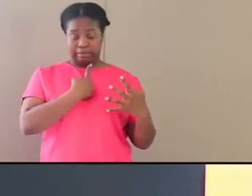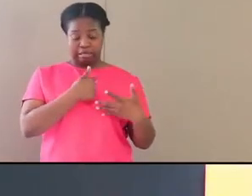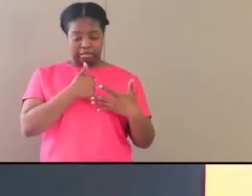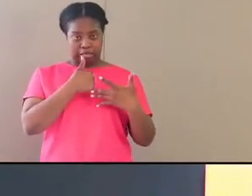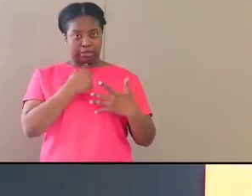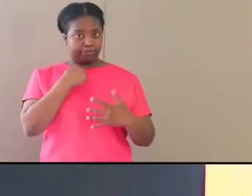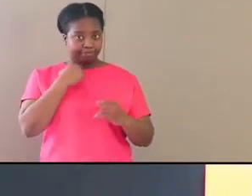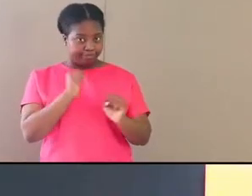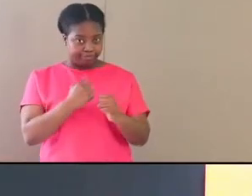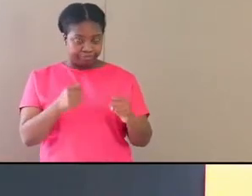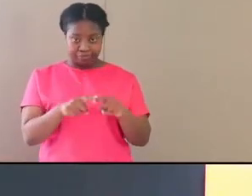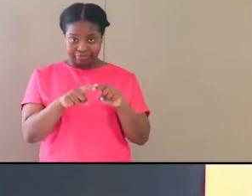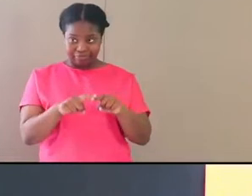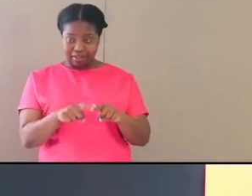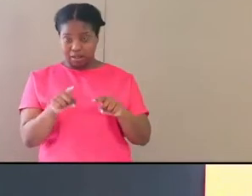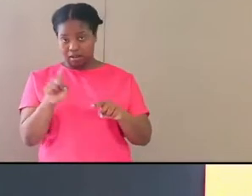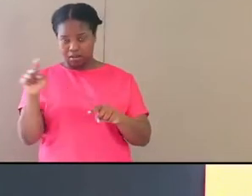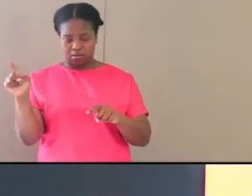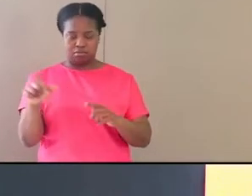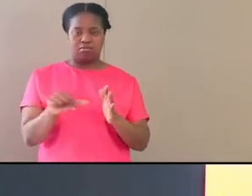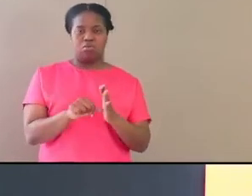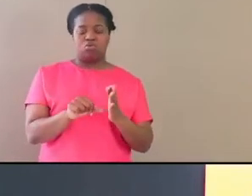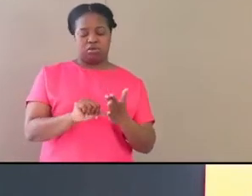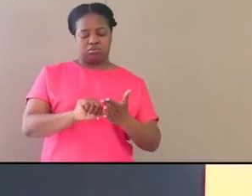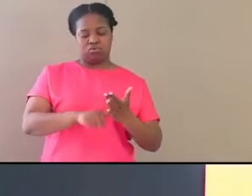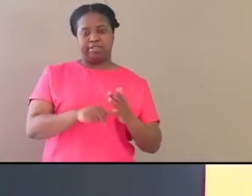and their dependents is critical.